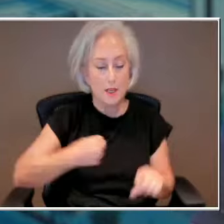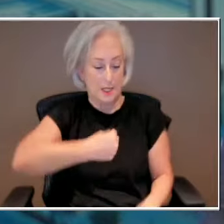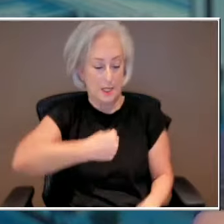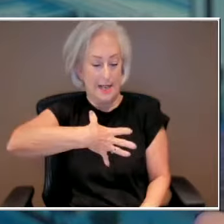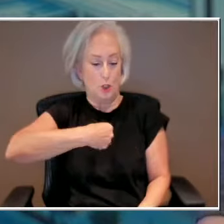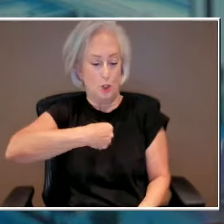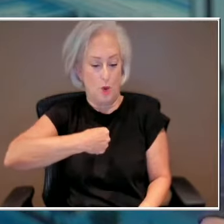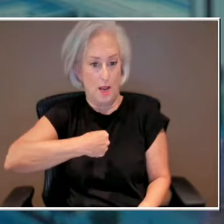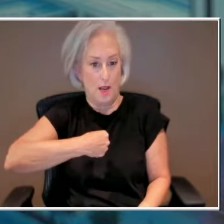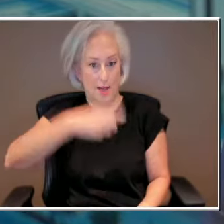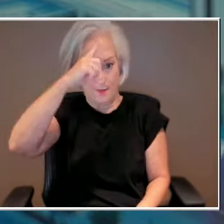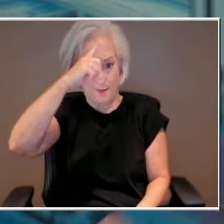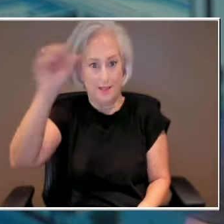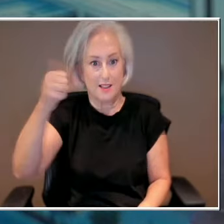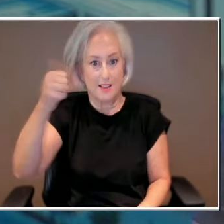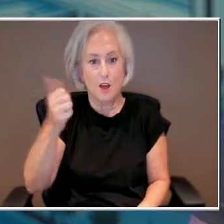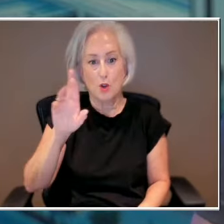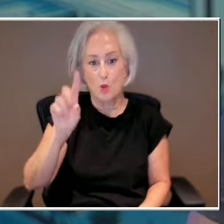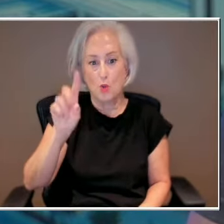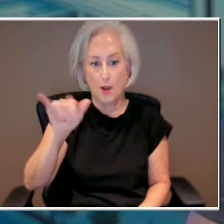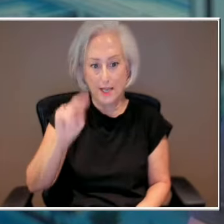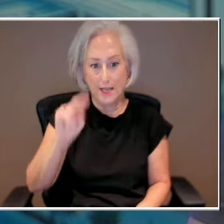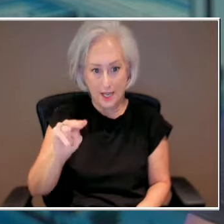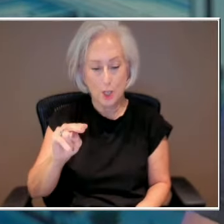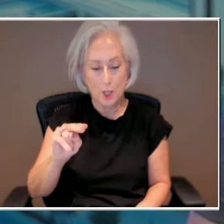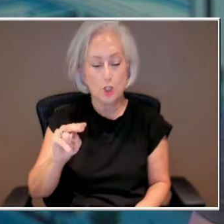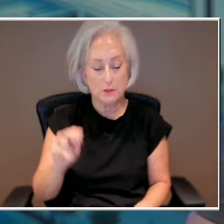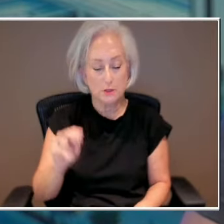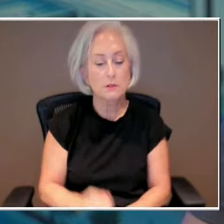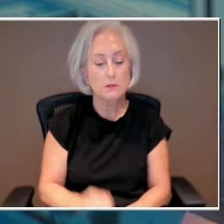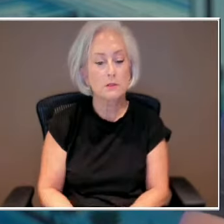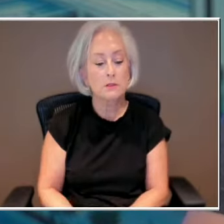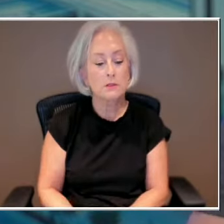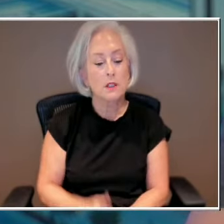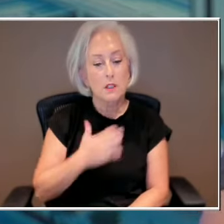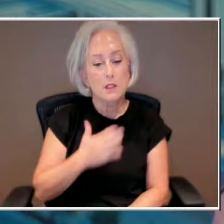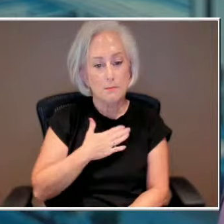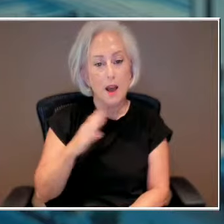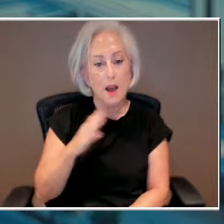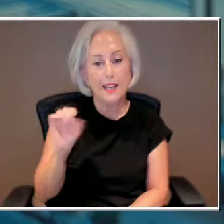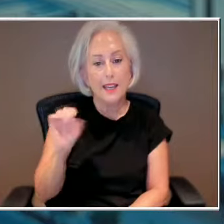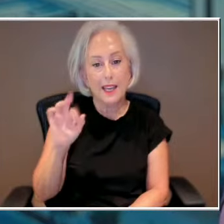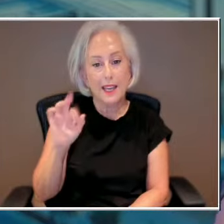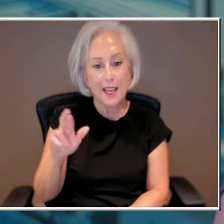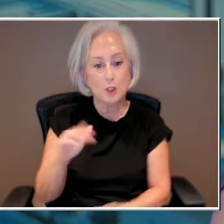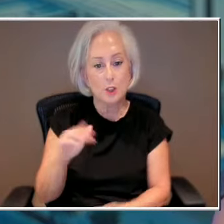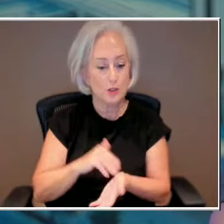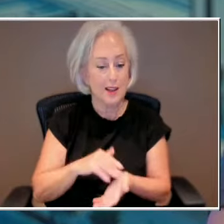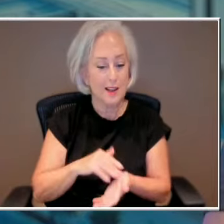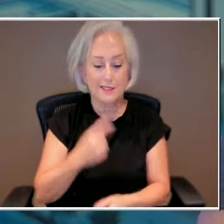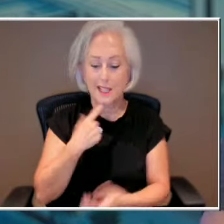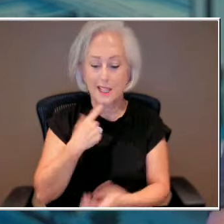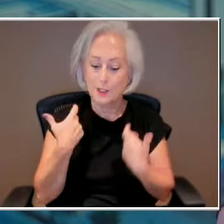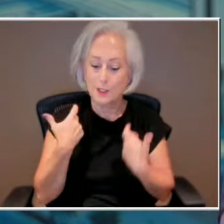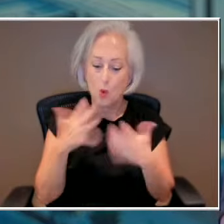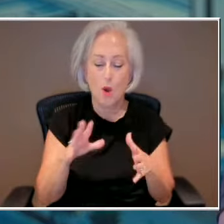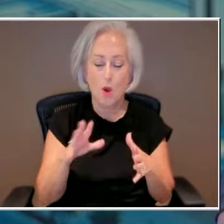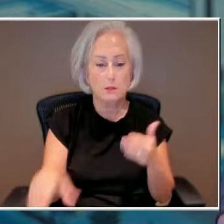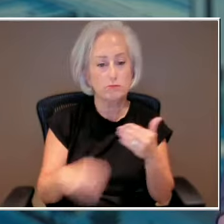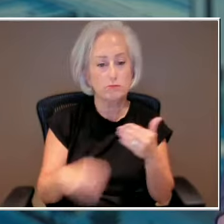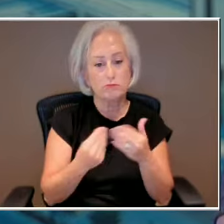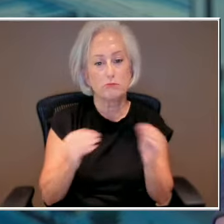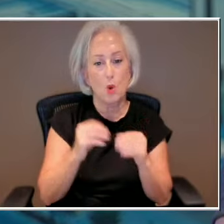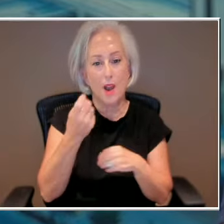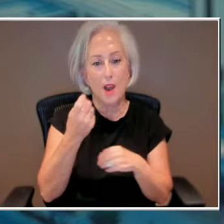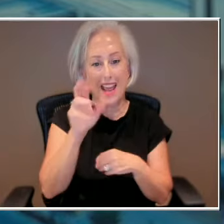radiation that, even my oncologist from the beginning told me, like, a lot of doctors don't like doing additional x-rays or anything like that because of the